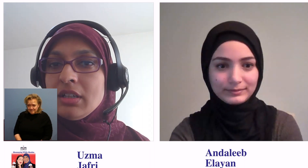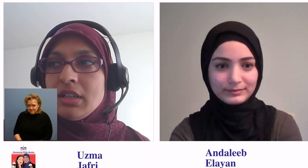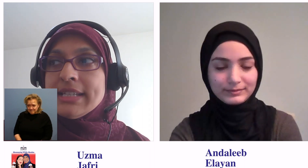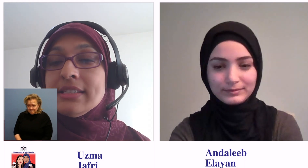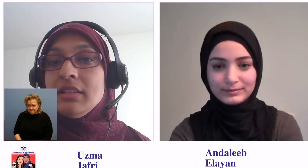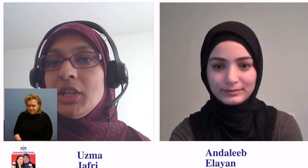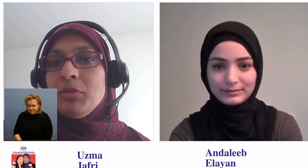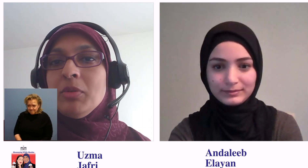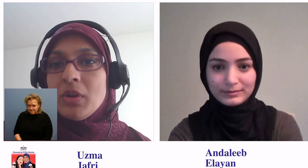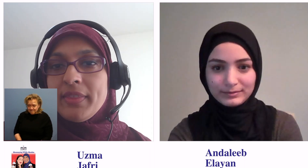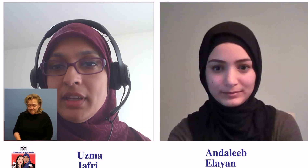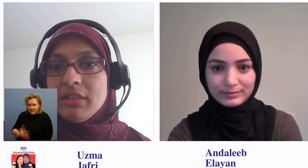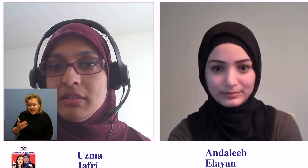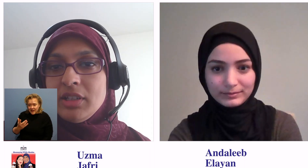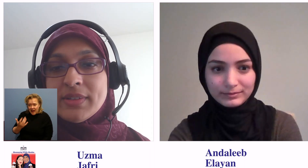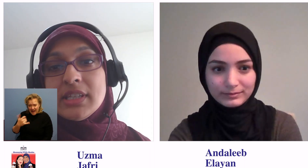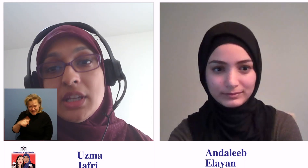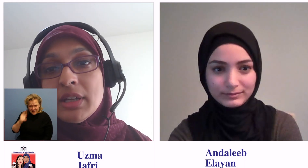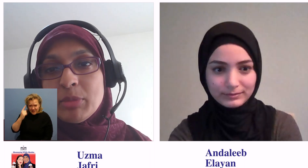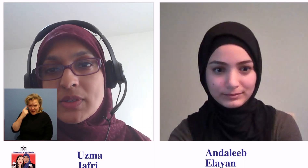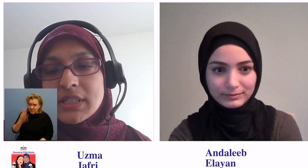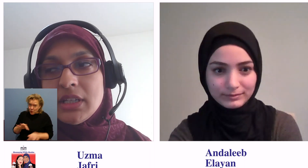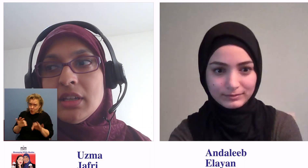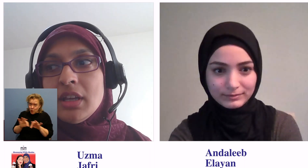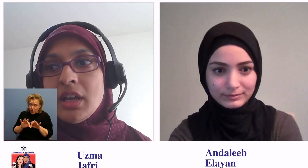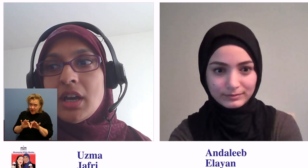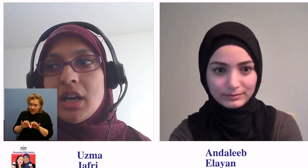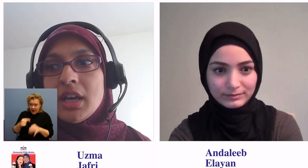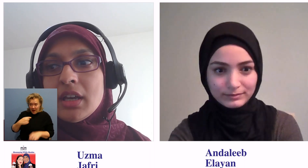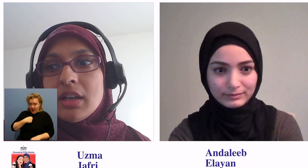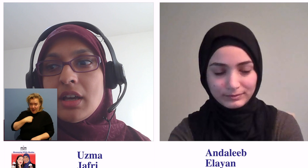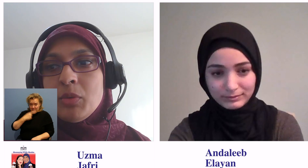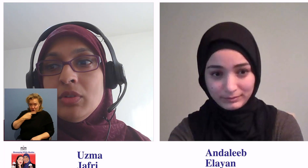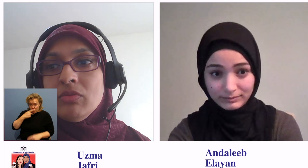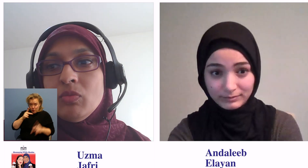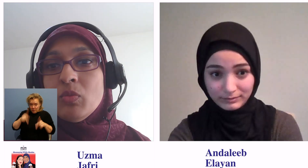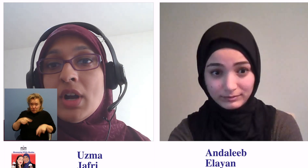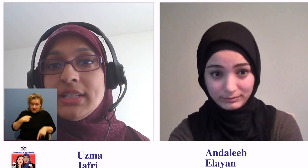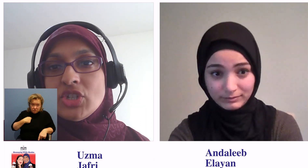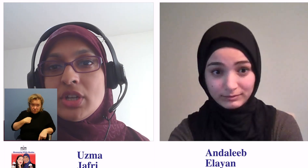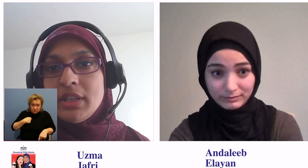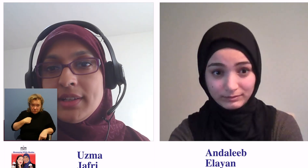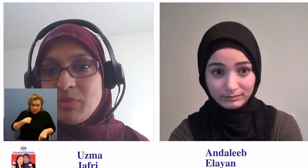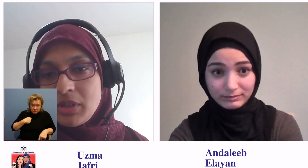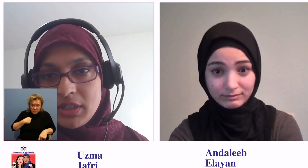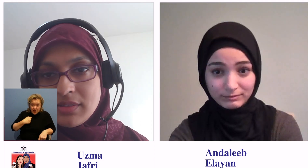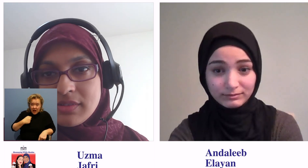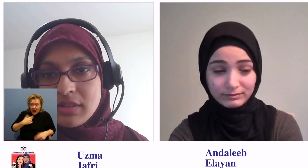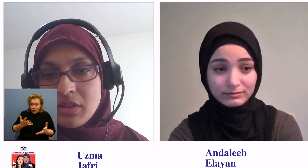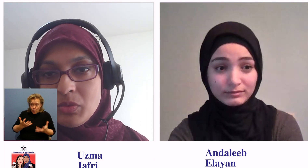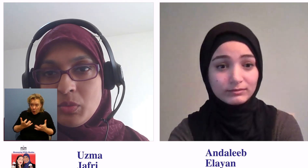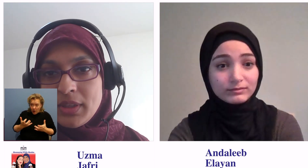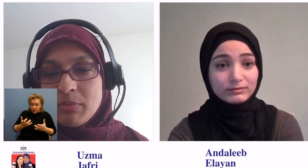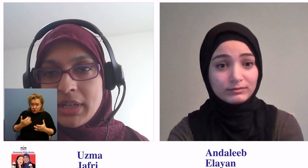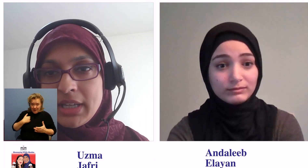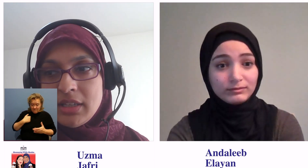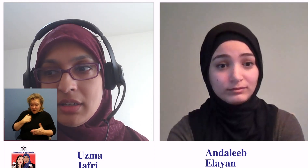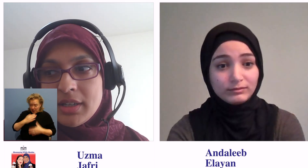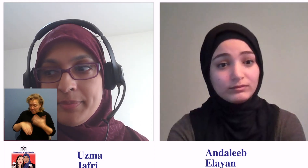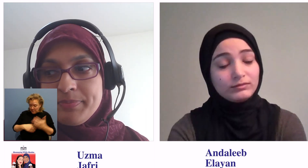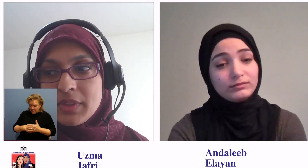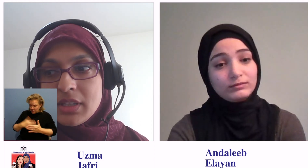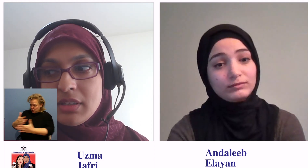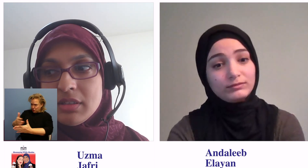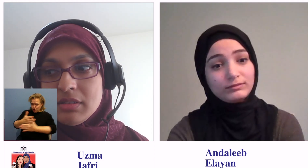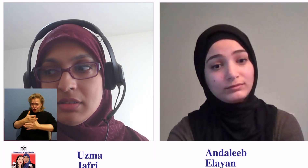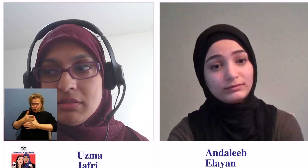that. I still think it would be worth it. You know, as a hearing person, I, I would want to share that experience with my,